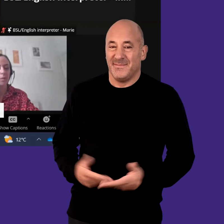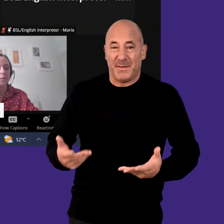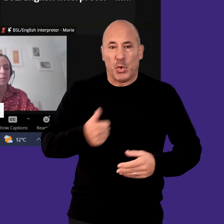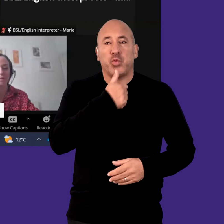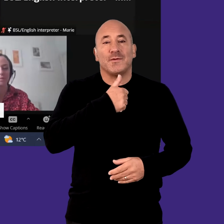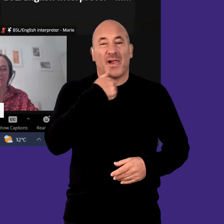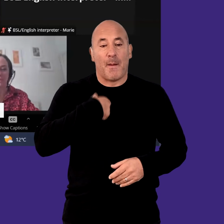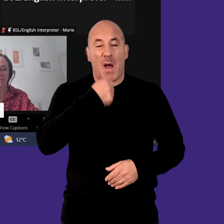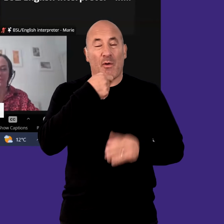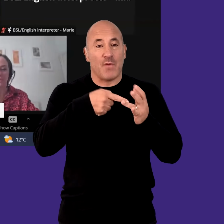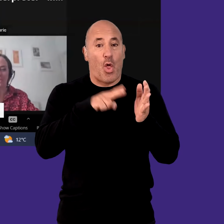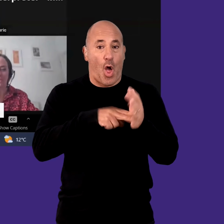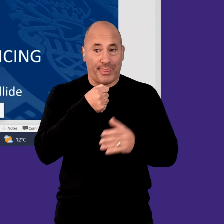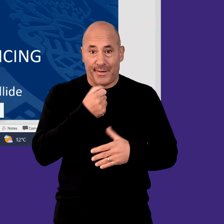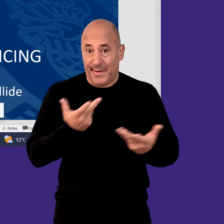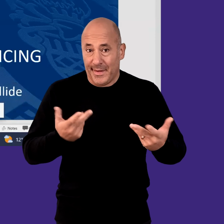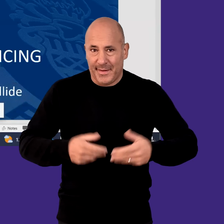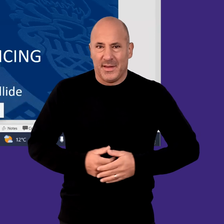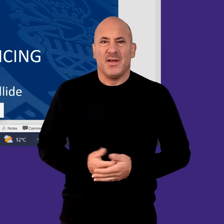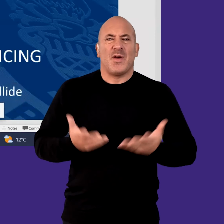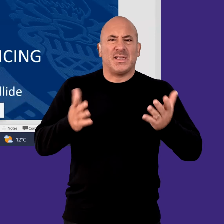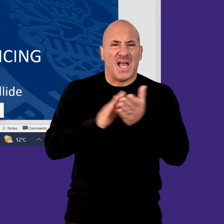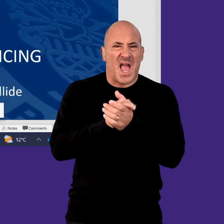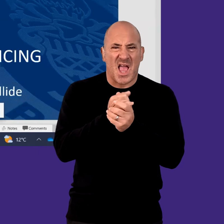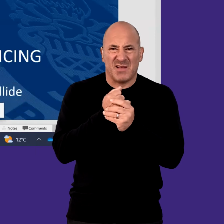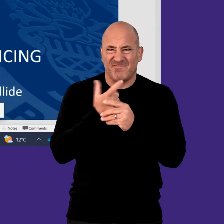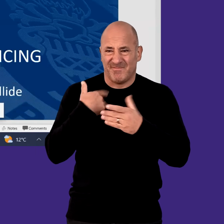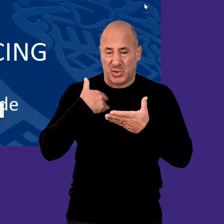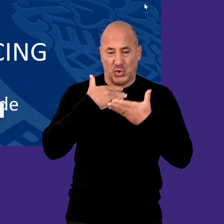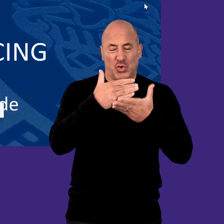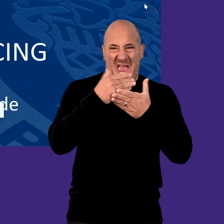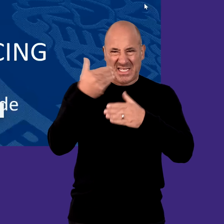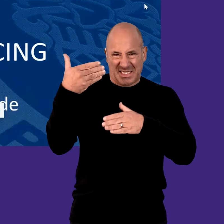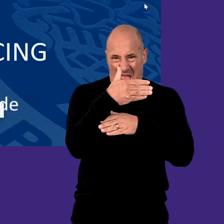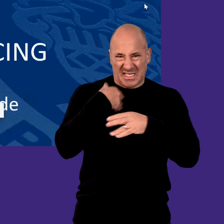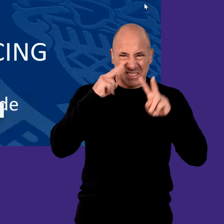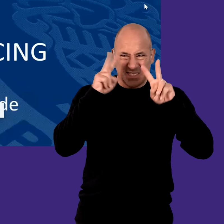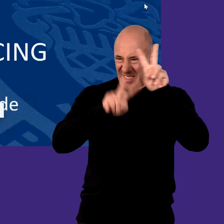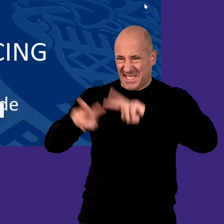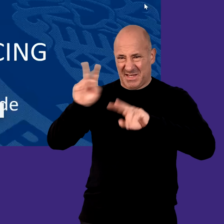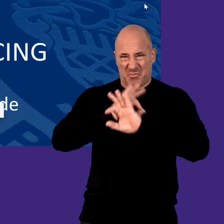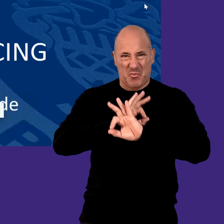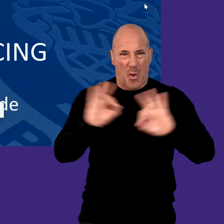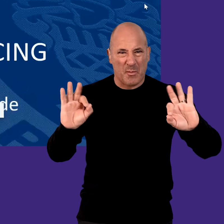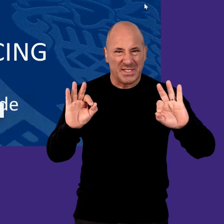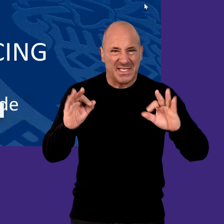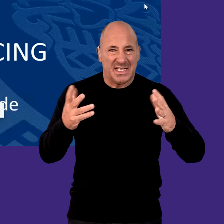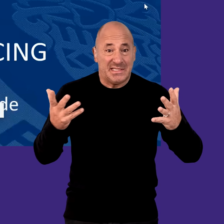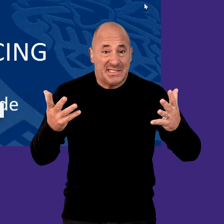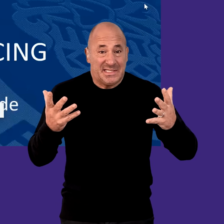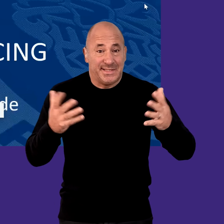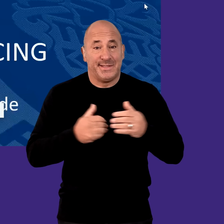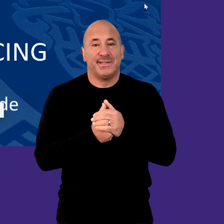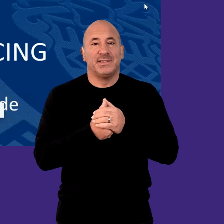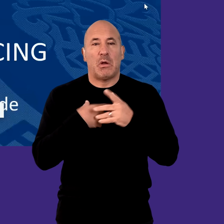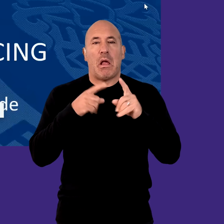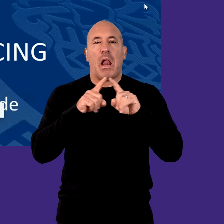Would help if I muted myself, wouldn't it? Right. So unfortunately, I can't see anyone whilst I share my slides.